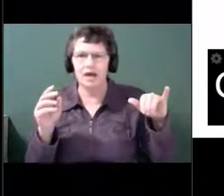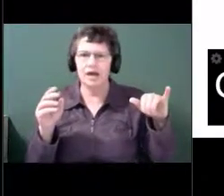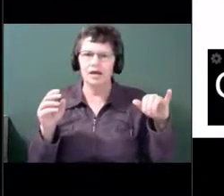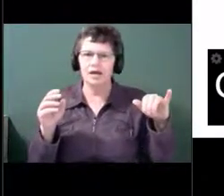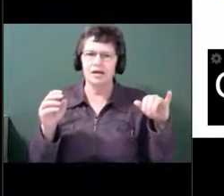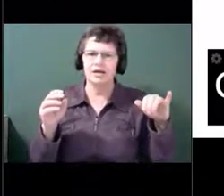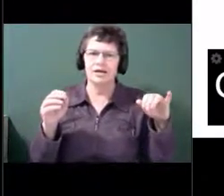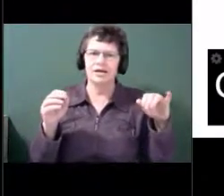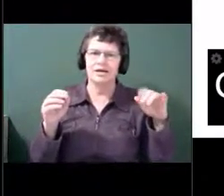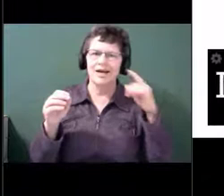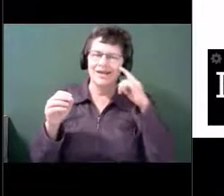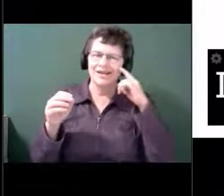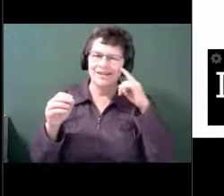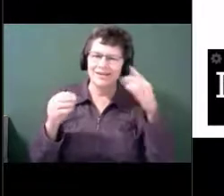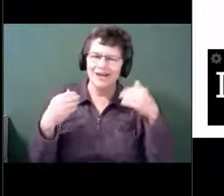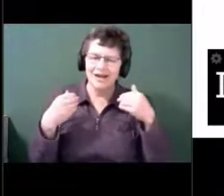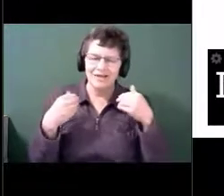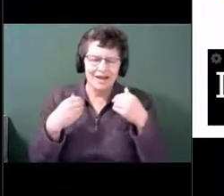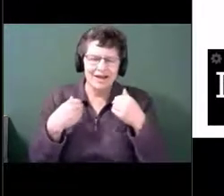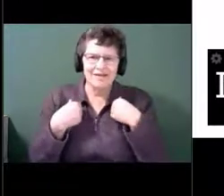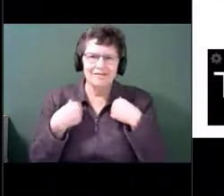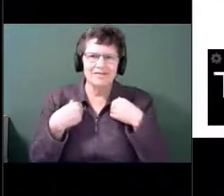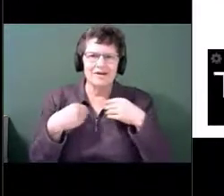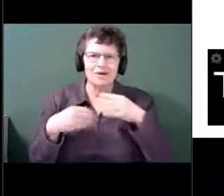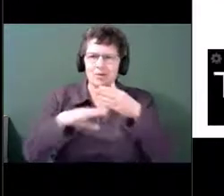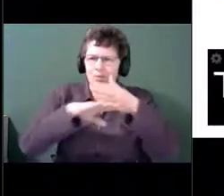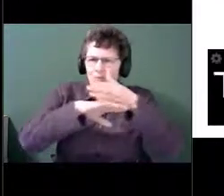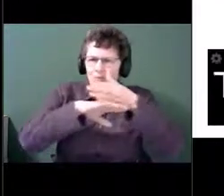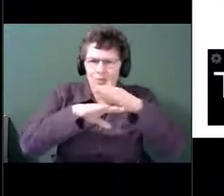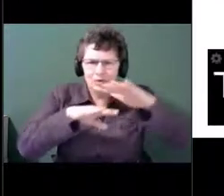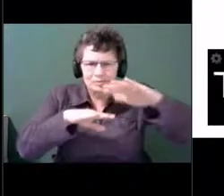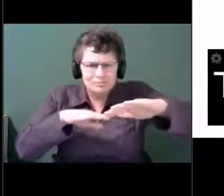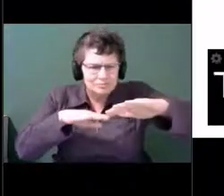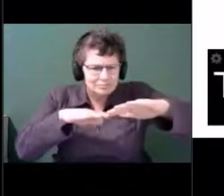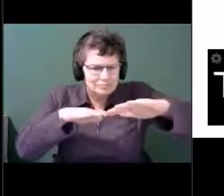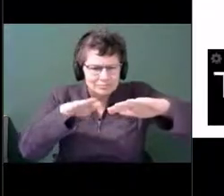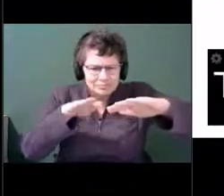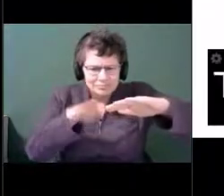little stone that is poised just on the edge of